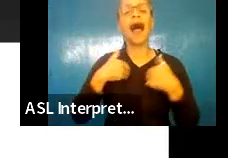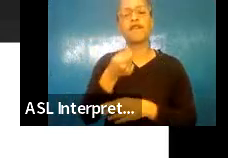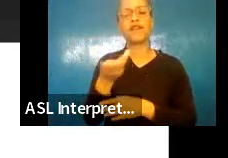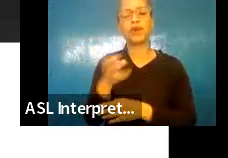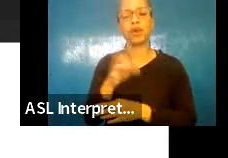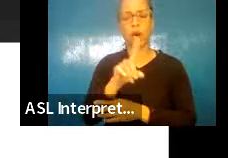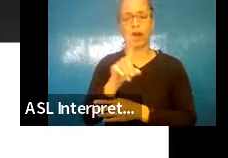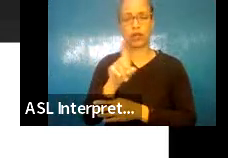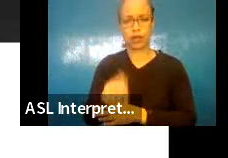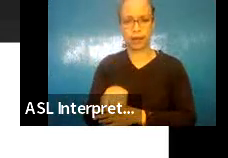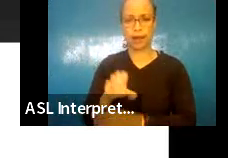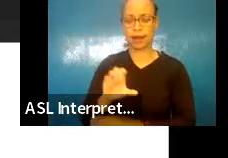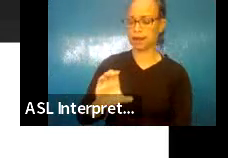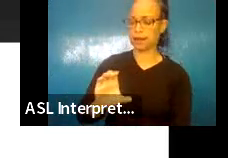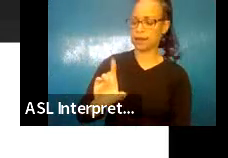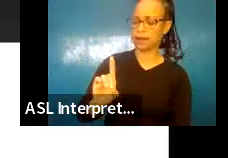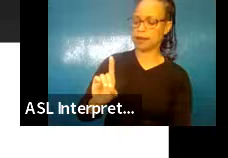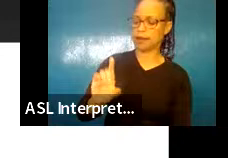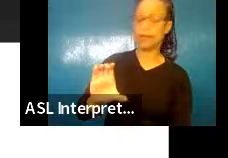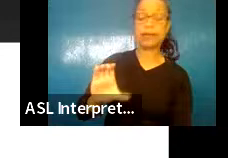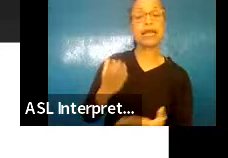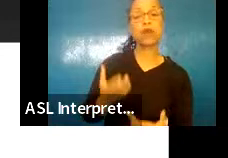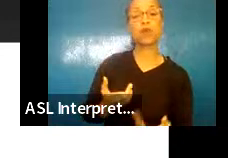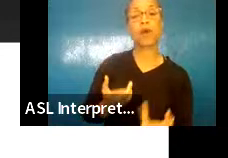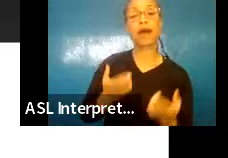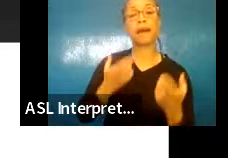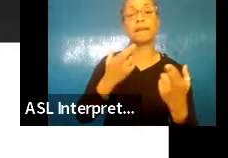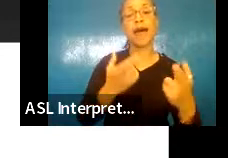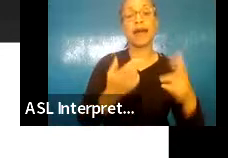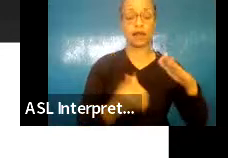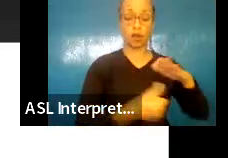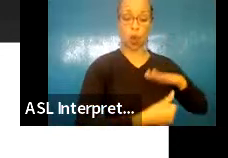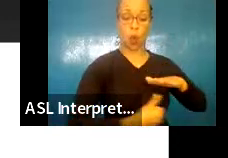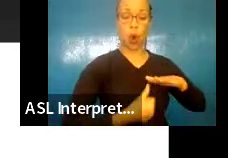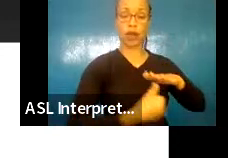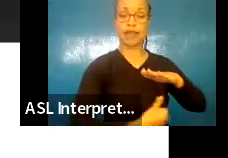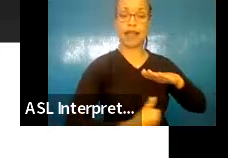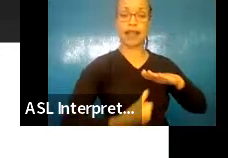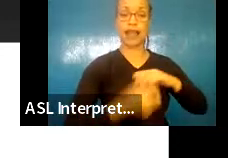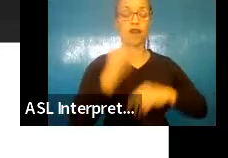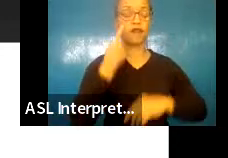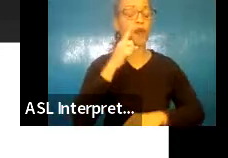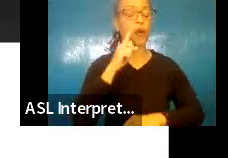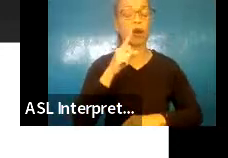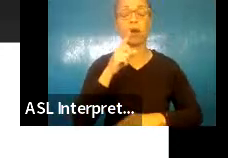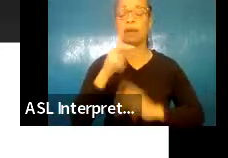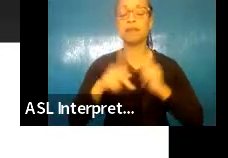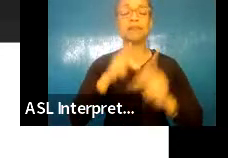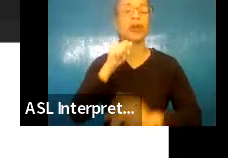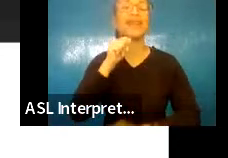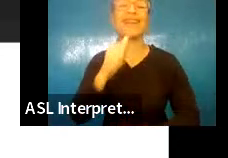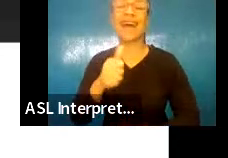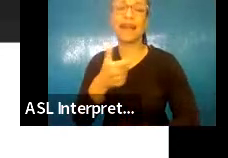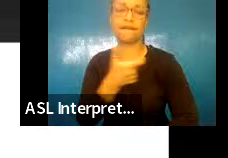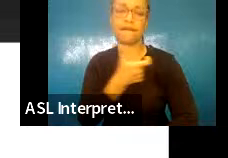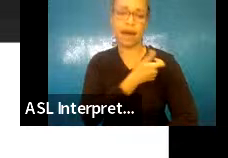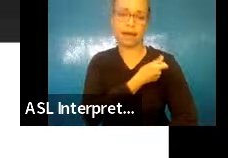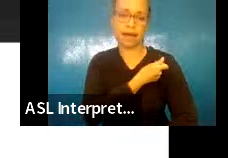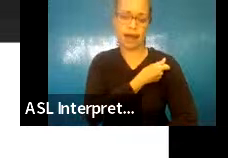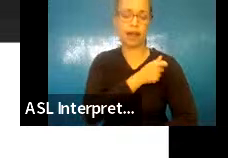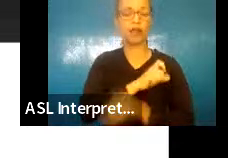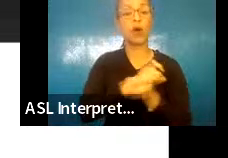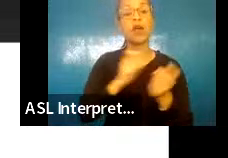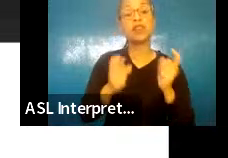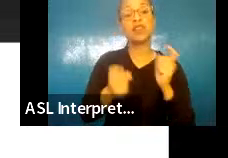the CDC still recommends quarantining for unvaccinated, and the change is